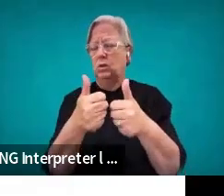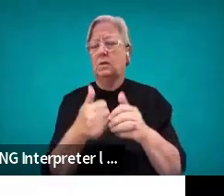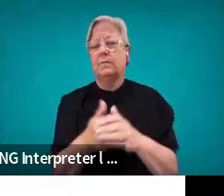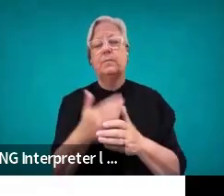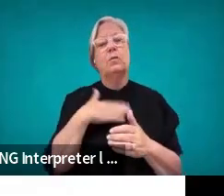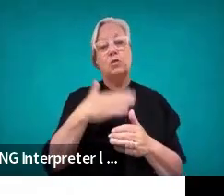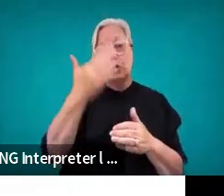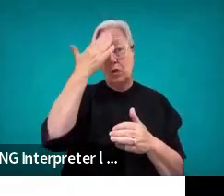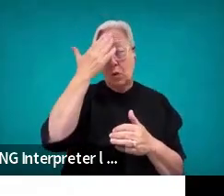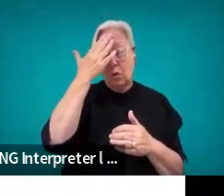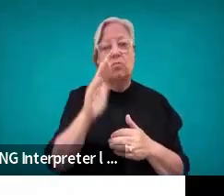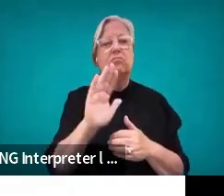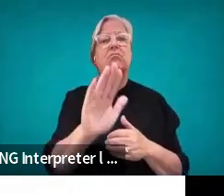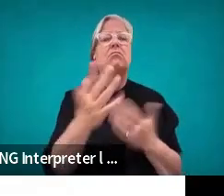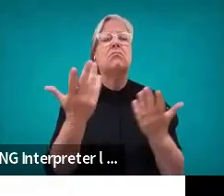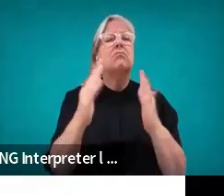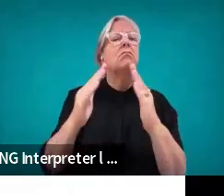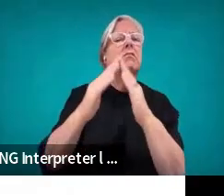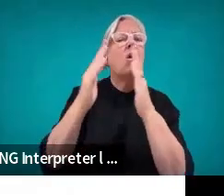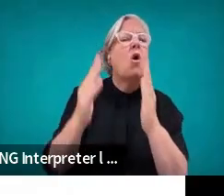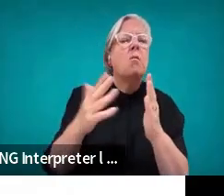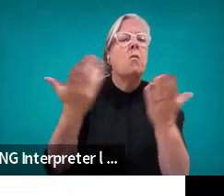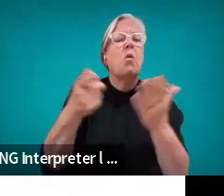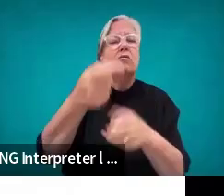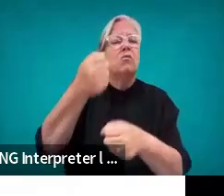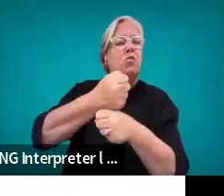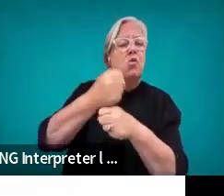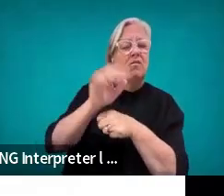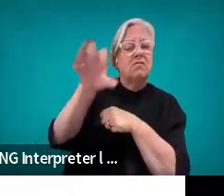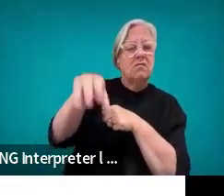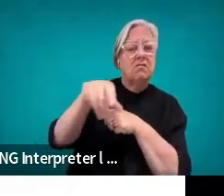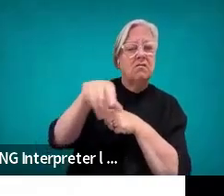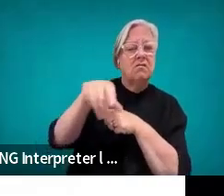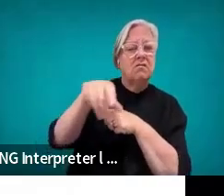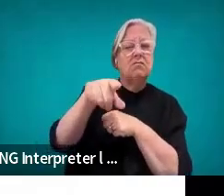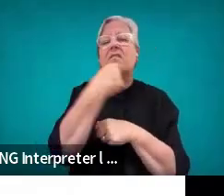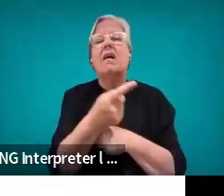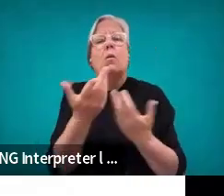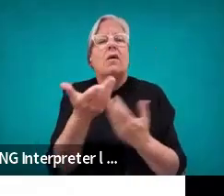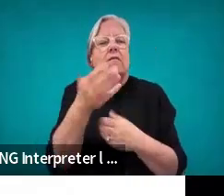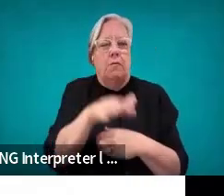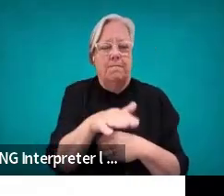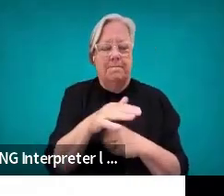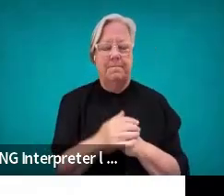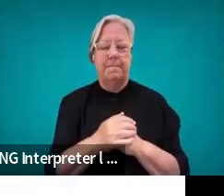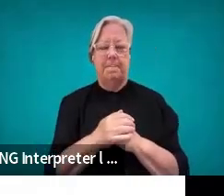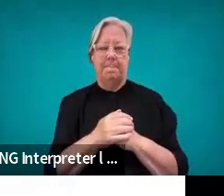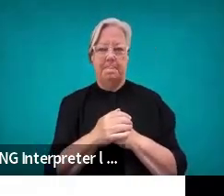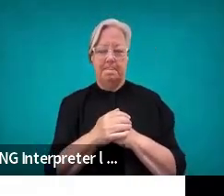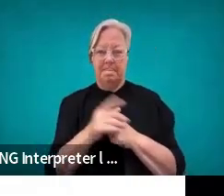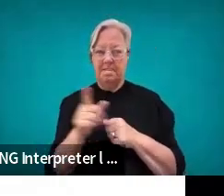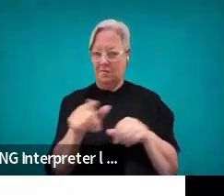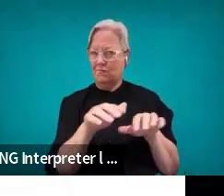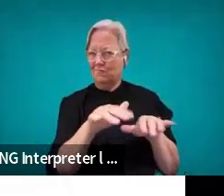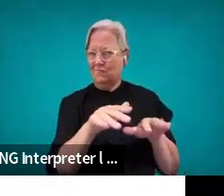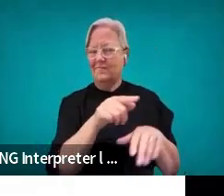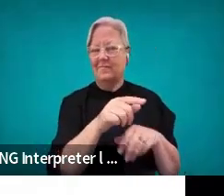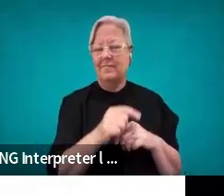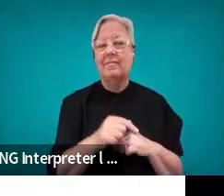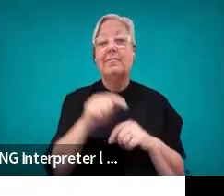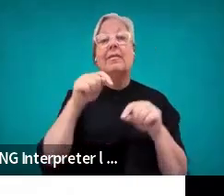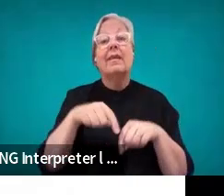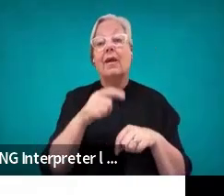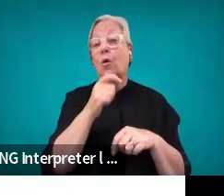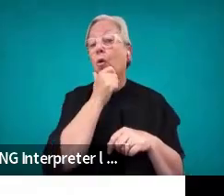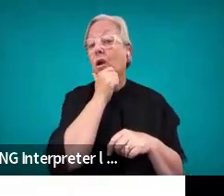us from, so please feel free to introduce yourself in the chat. Please note that the webinar is in English,